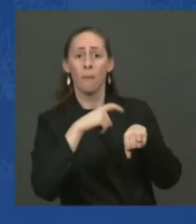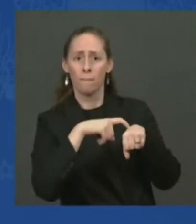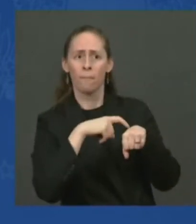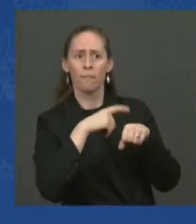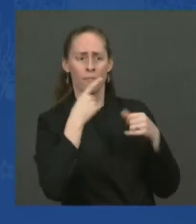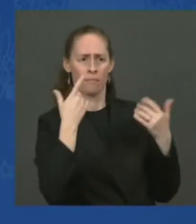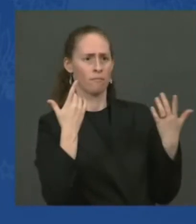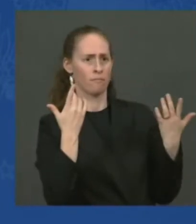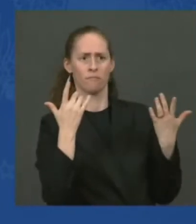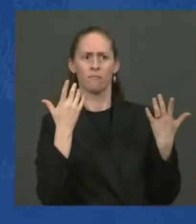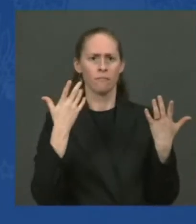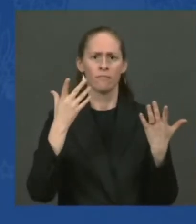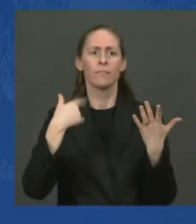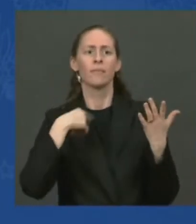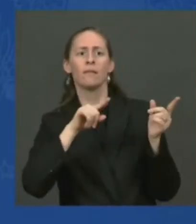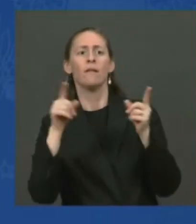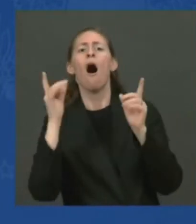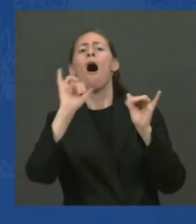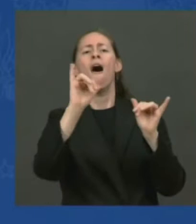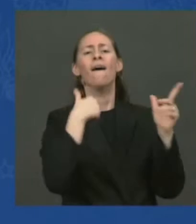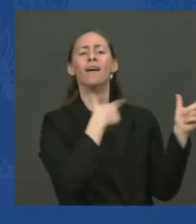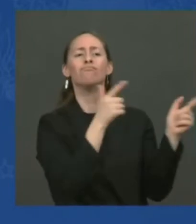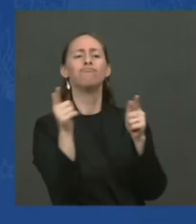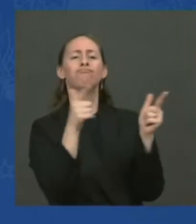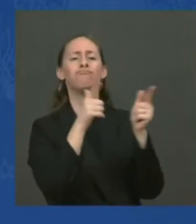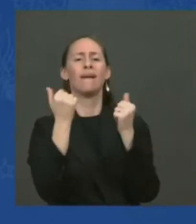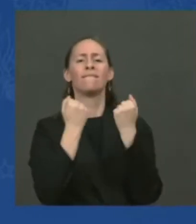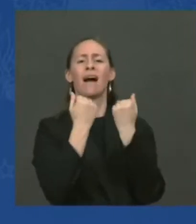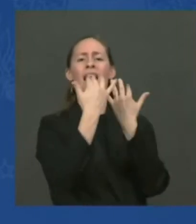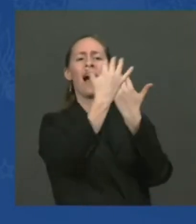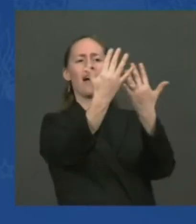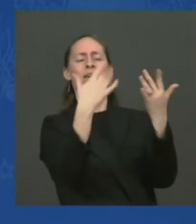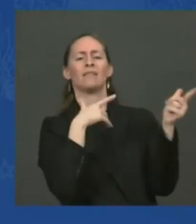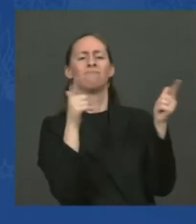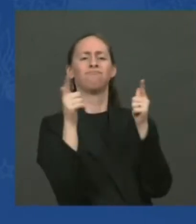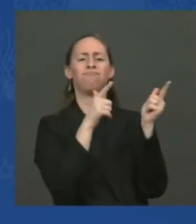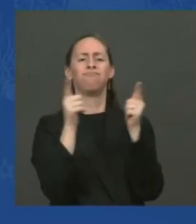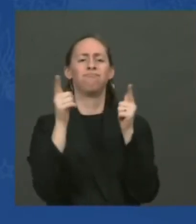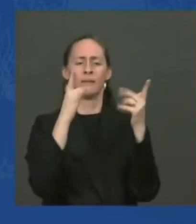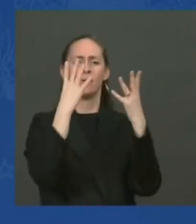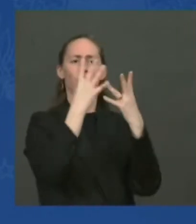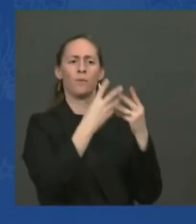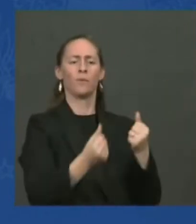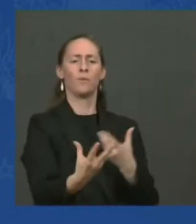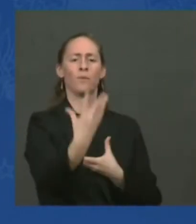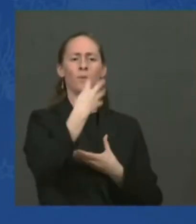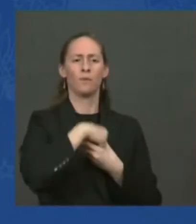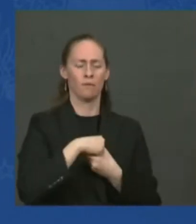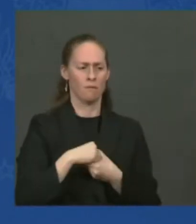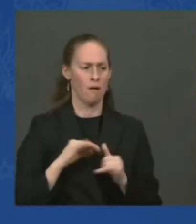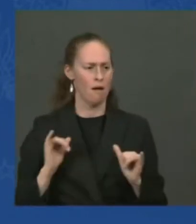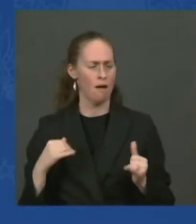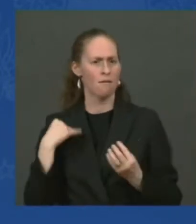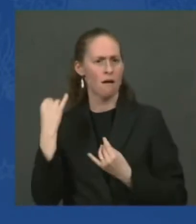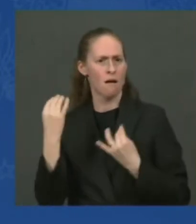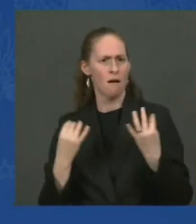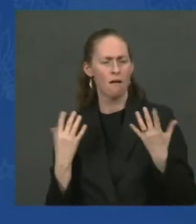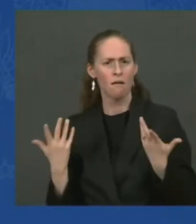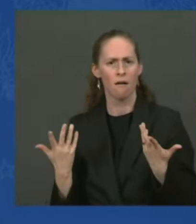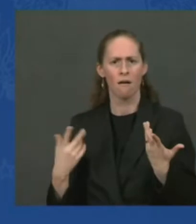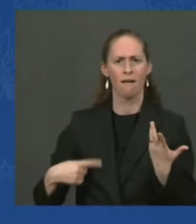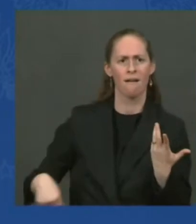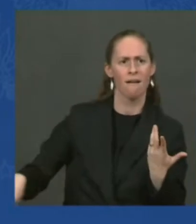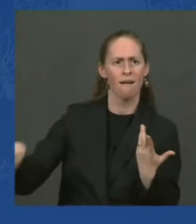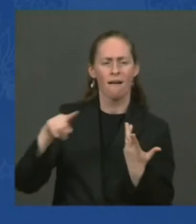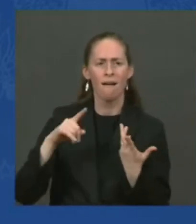That experience taught me a powerful work ethic and gave me lasting friendships. When I got out of prison, however,